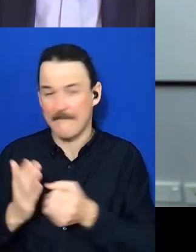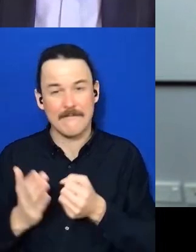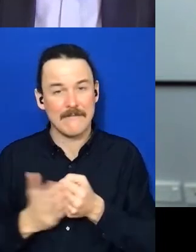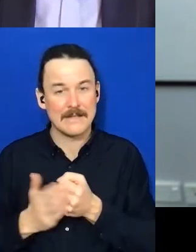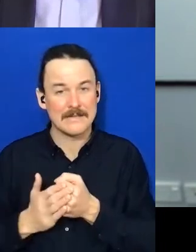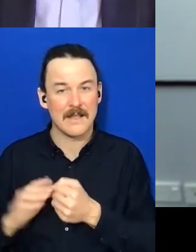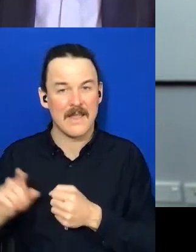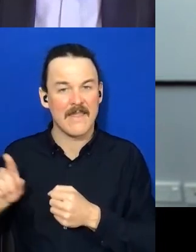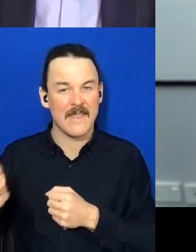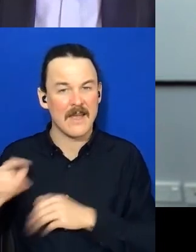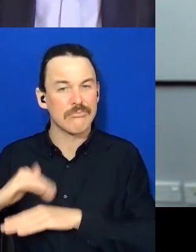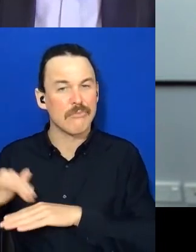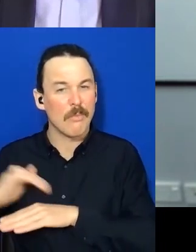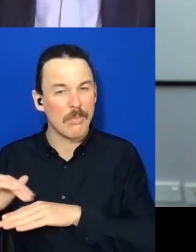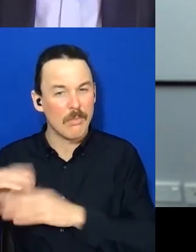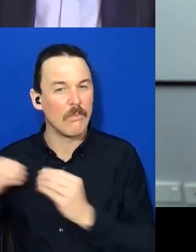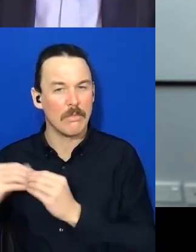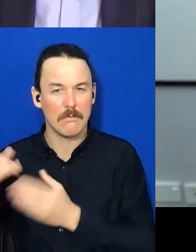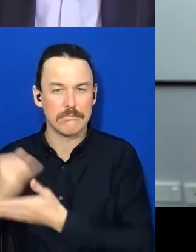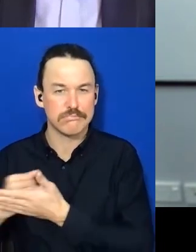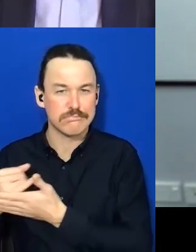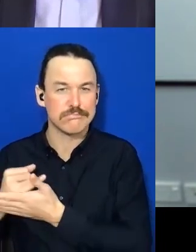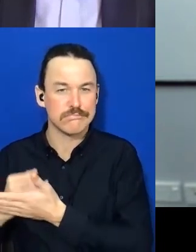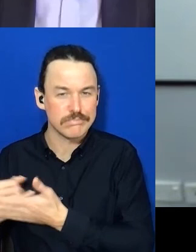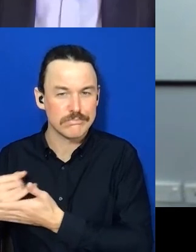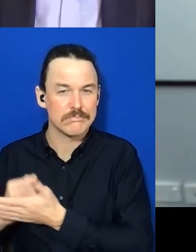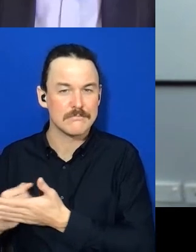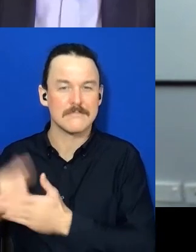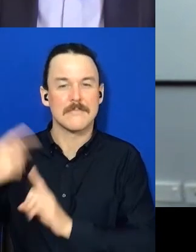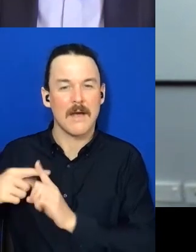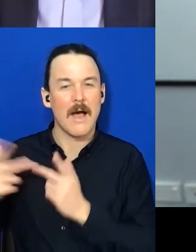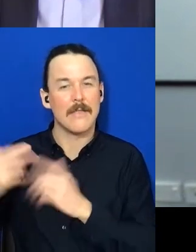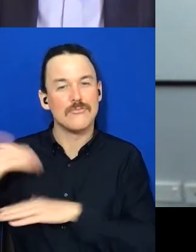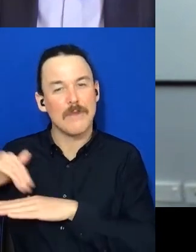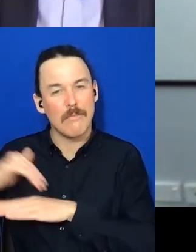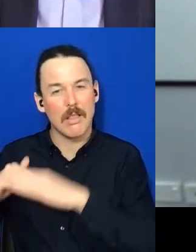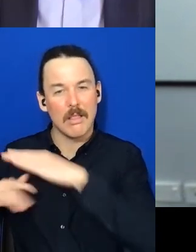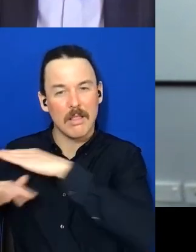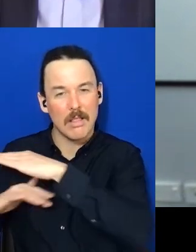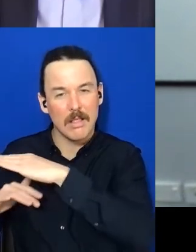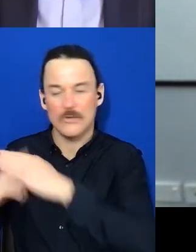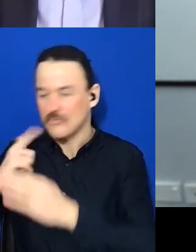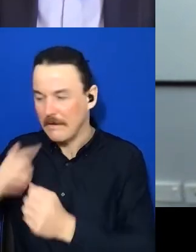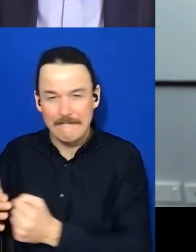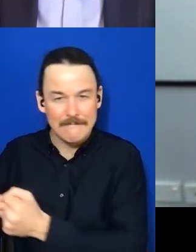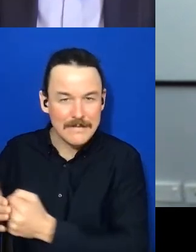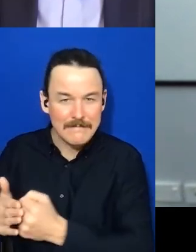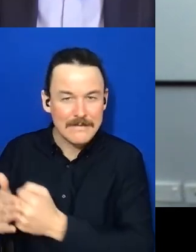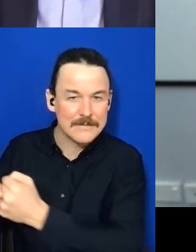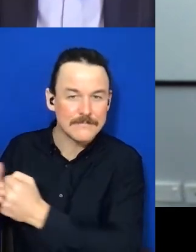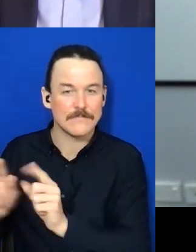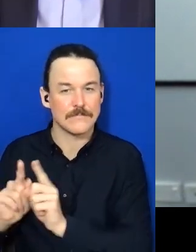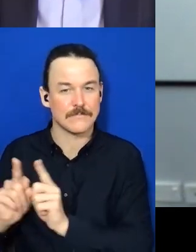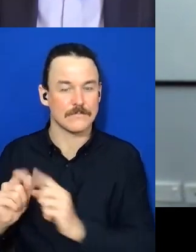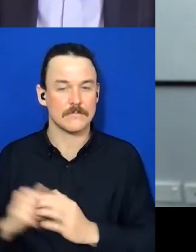that process, then it is about a plan, having a conversation, having a look at what's happened in committing the